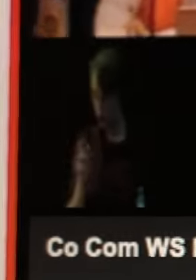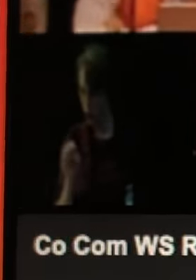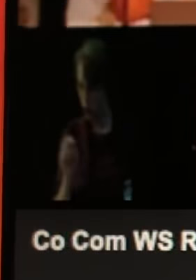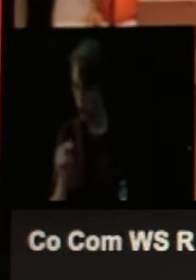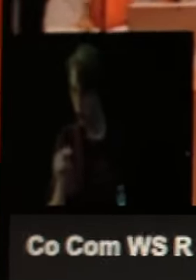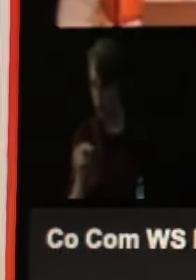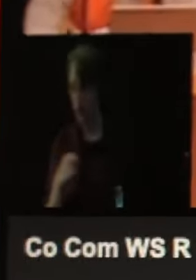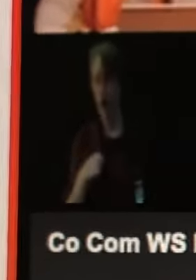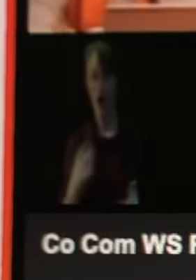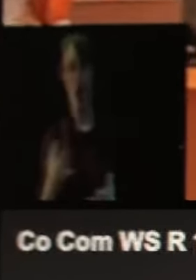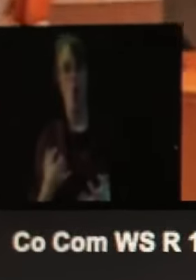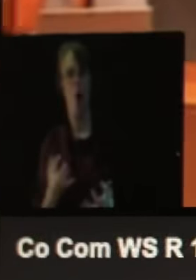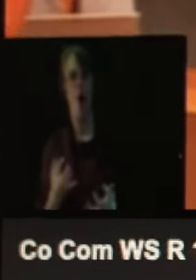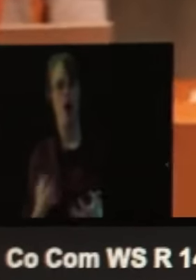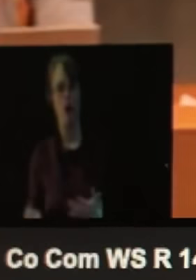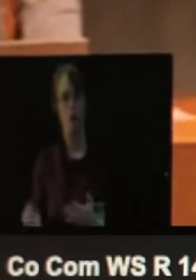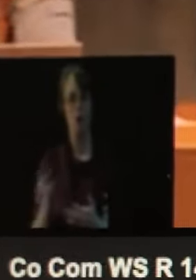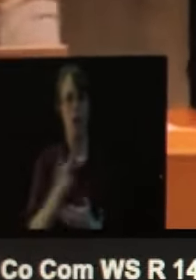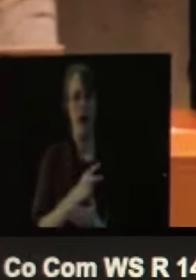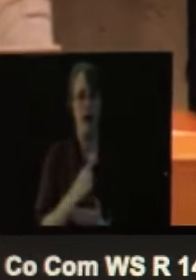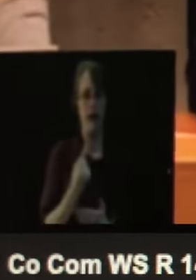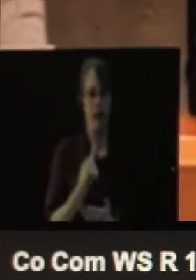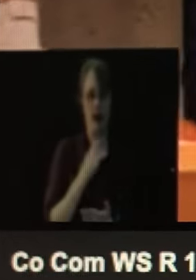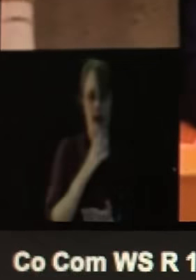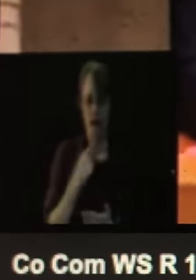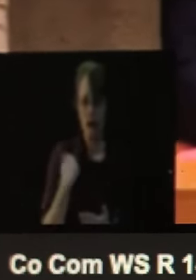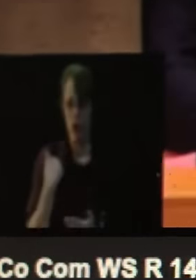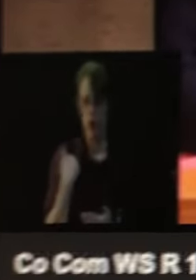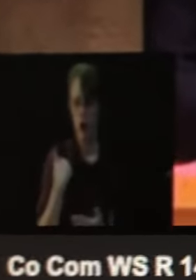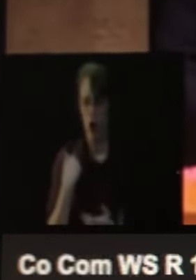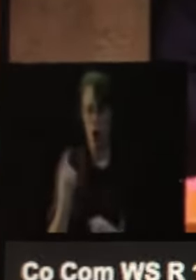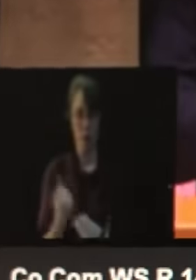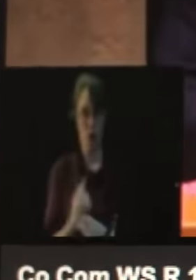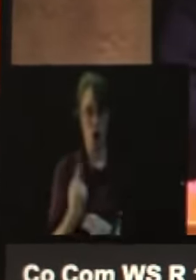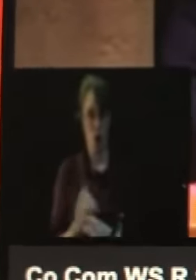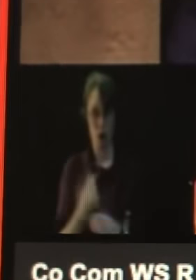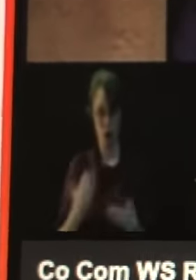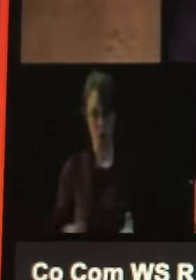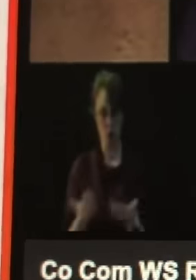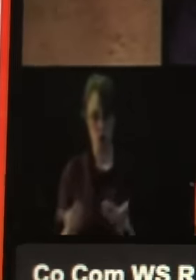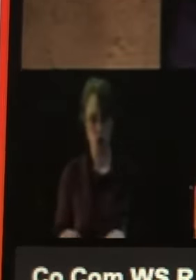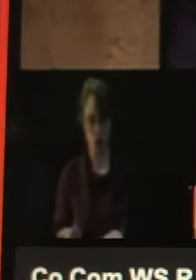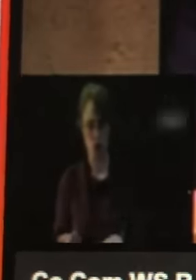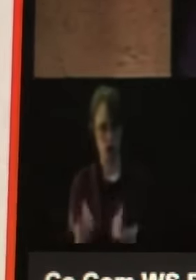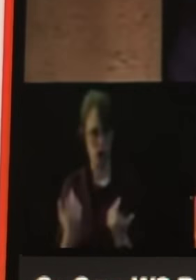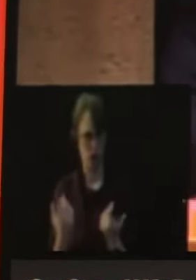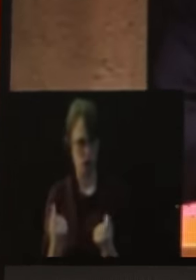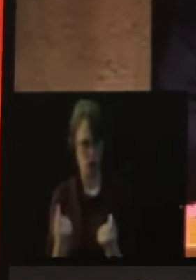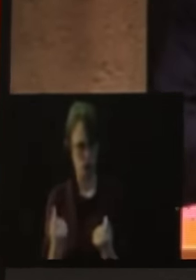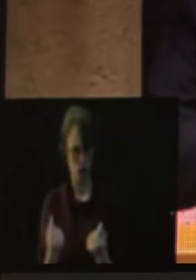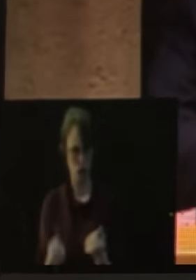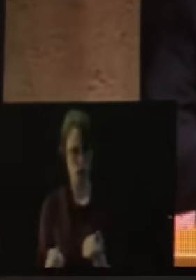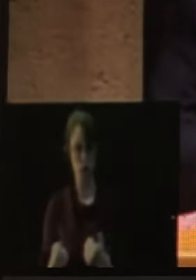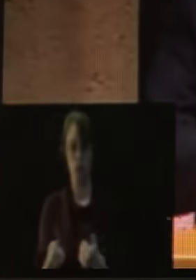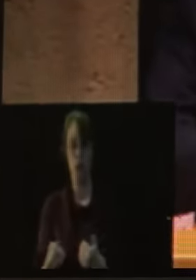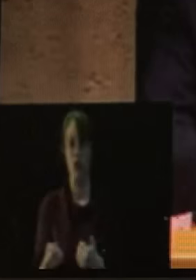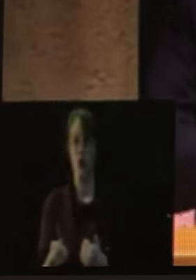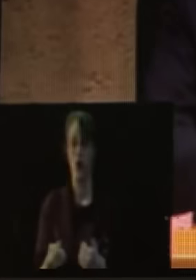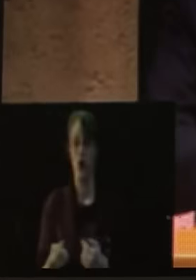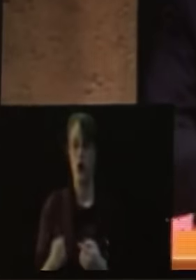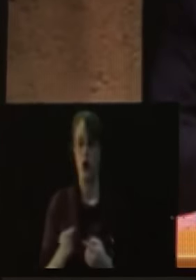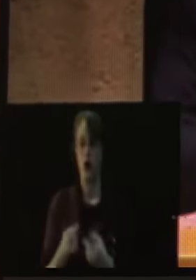up originally, which is the proper motion to begin maybe the request to Myers